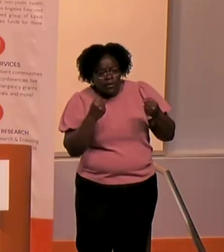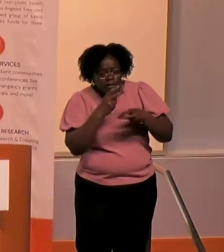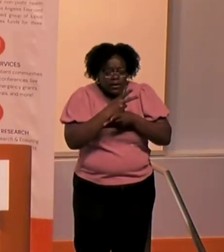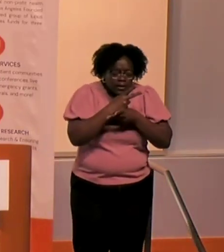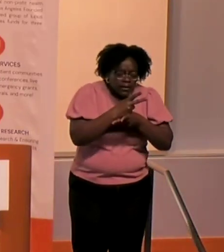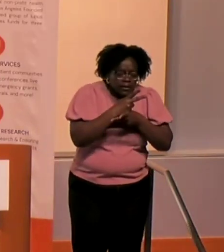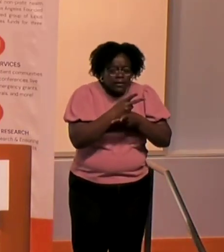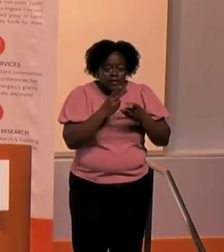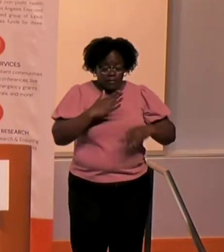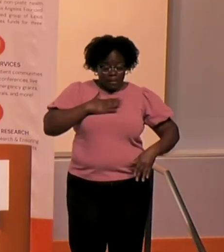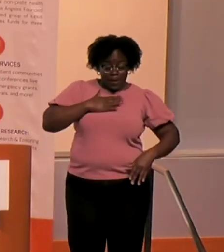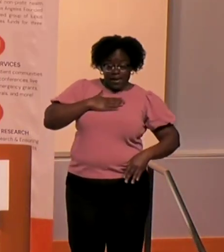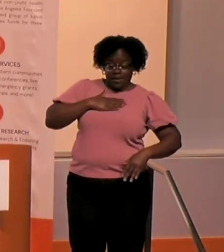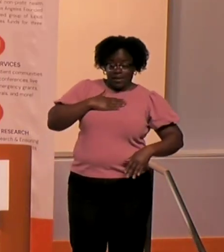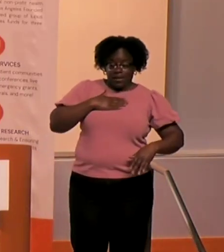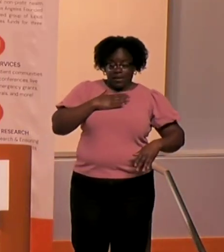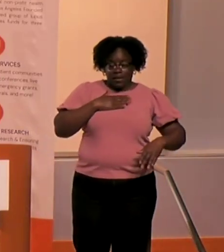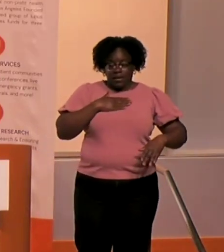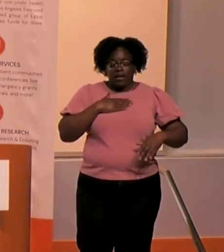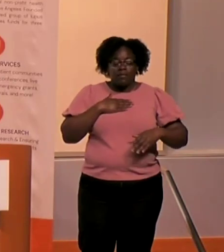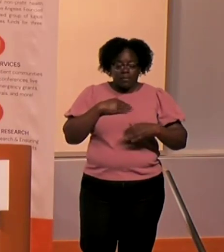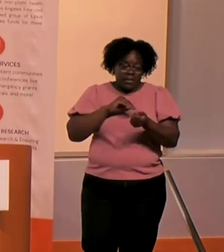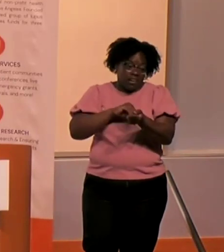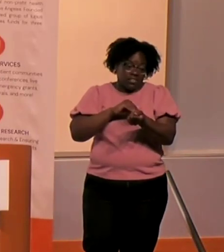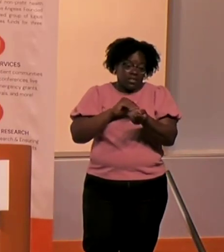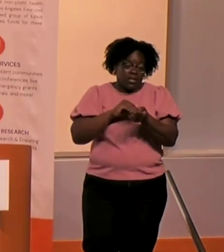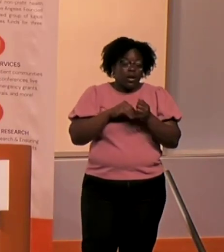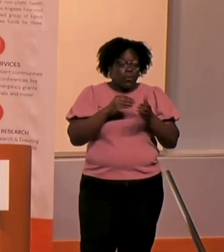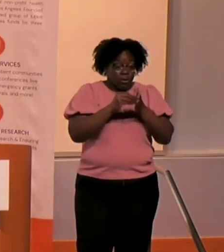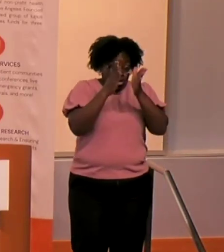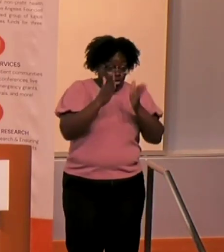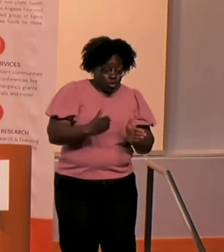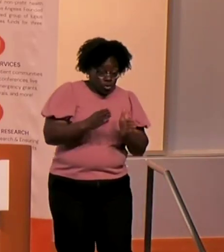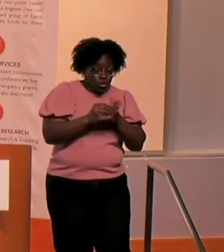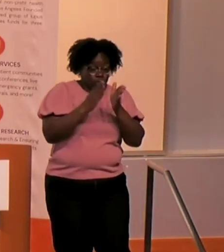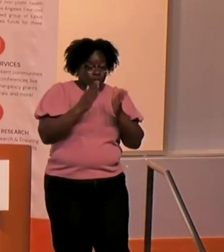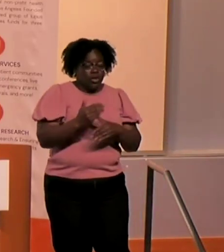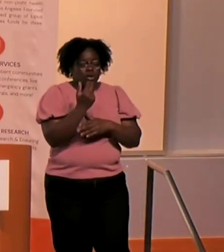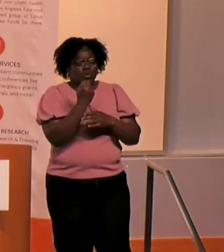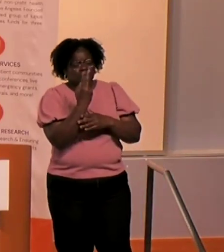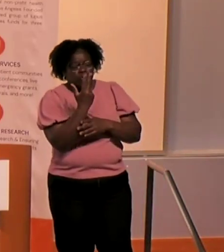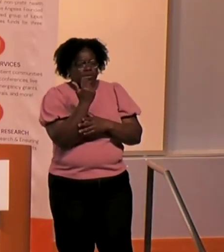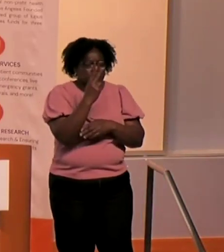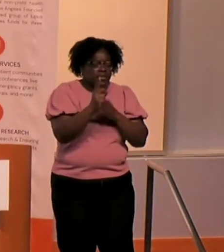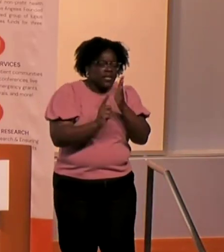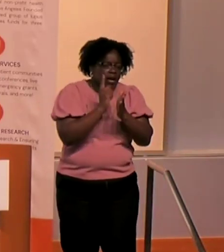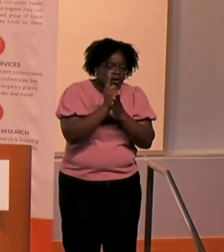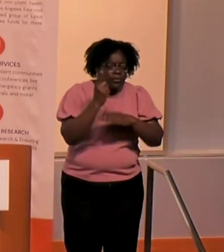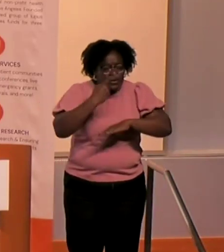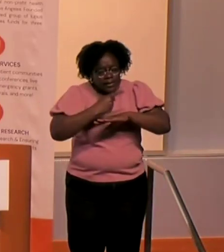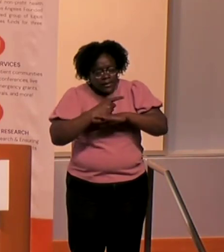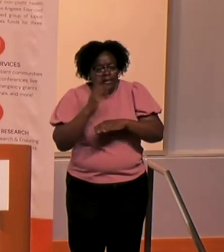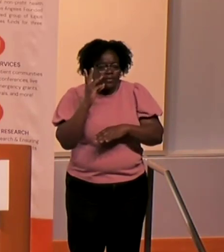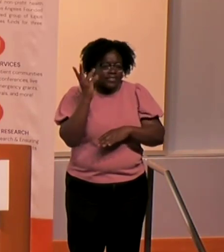lupus. And for my journey, I mean, I feel very similarly. When I was a resident, it was 12, 13-hour days were the norm, 6 days a week for